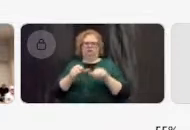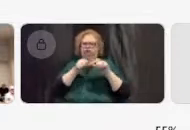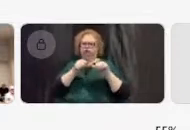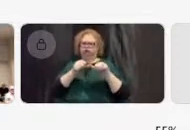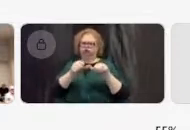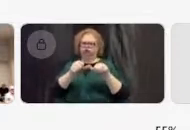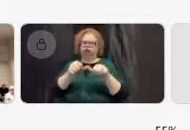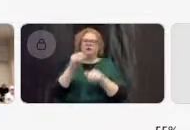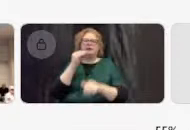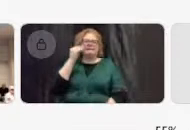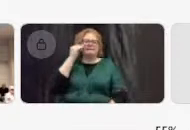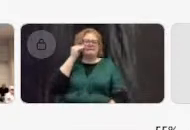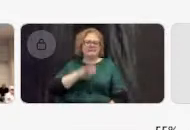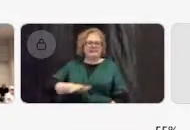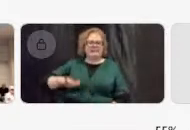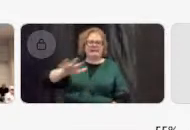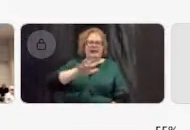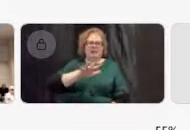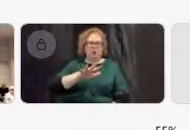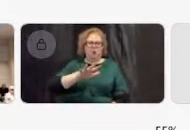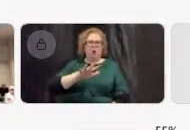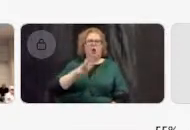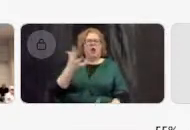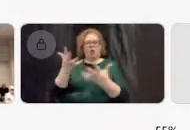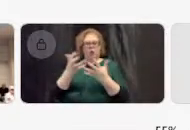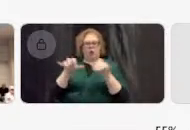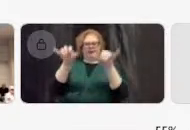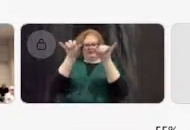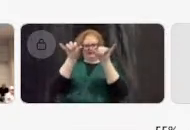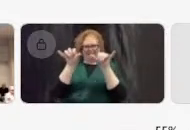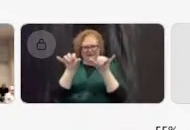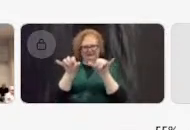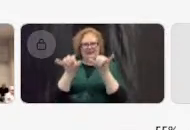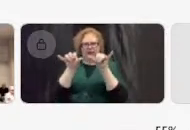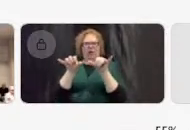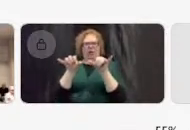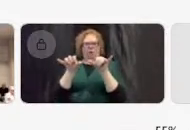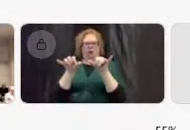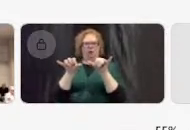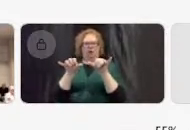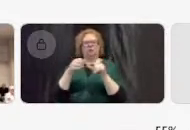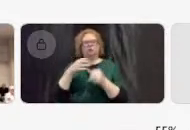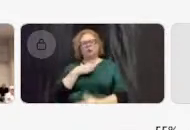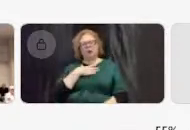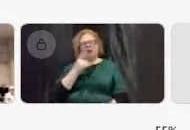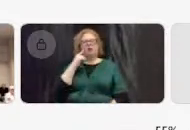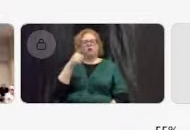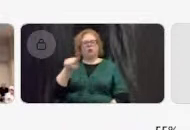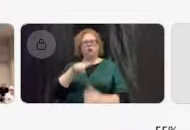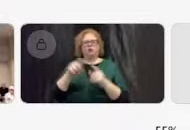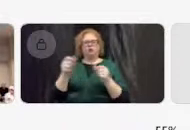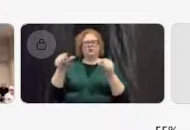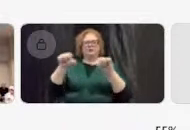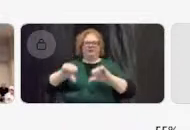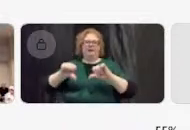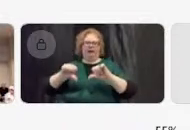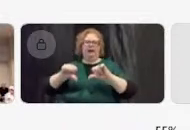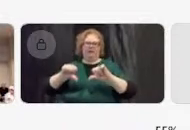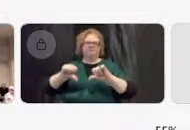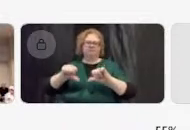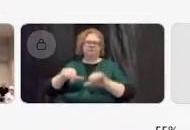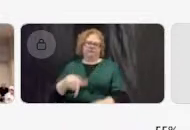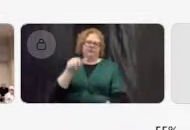that. I'd like to see y'all deny this request. Thanks. Thank you. All right, our next card we have is